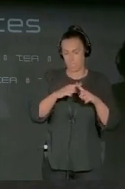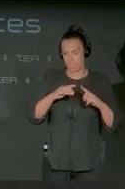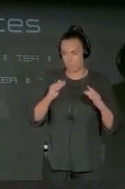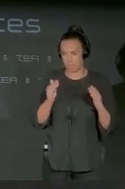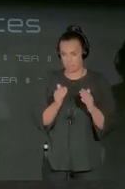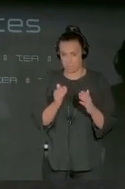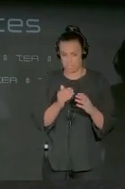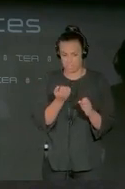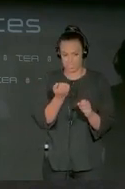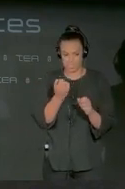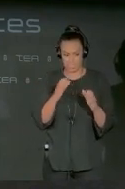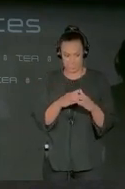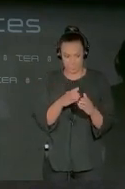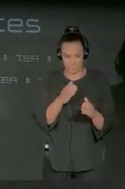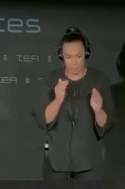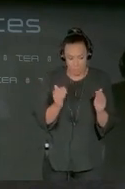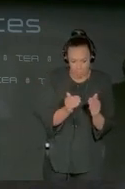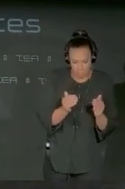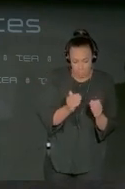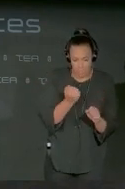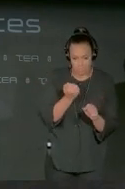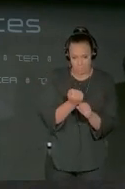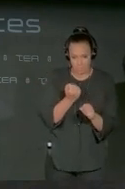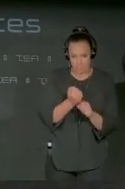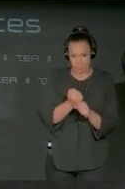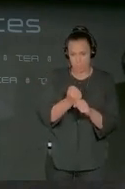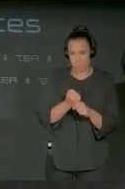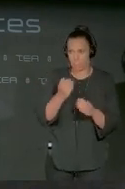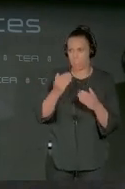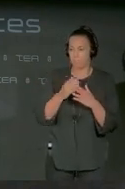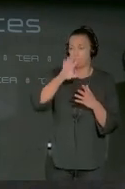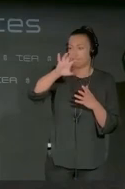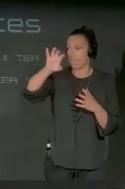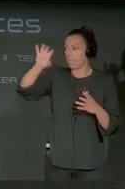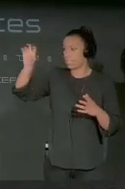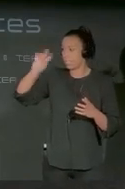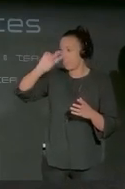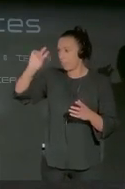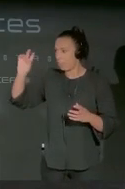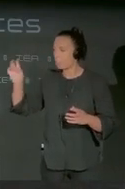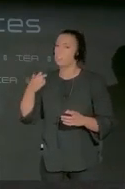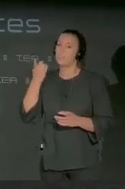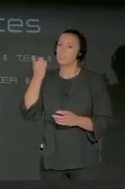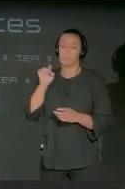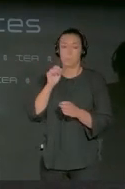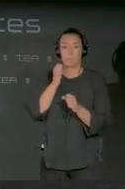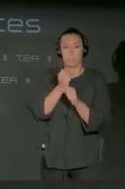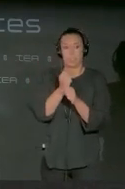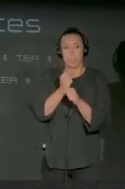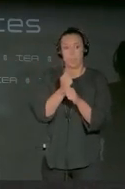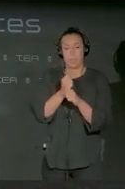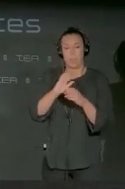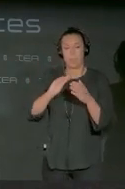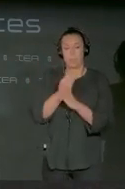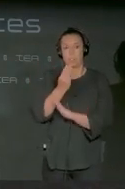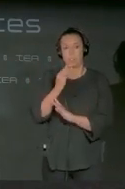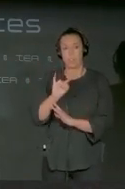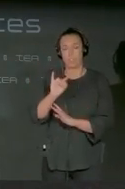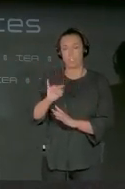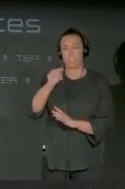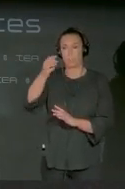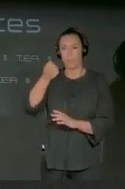borders, but also at the AAA product level, you may well have a game that's being developed across three